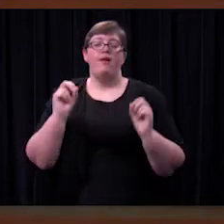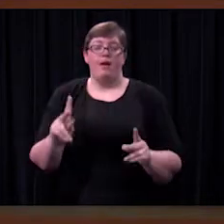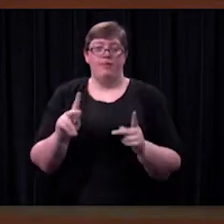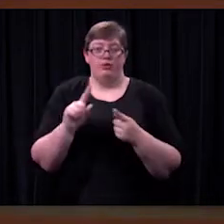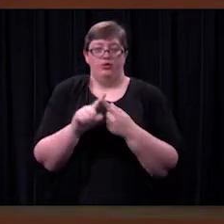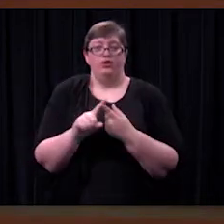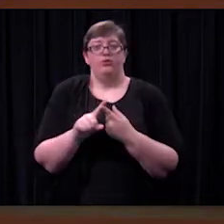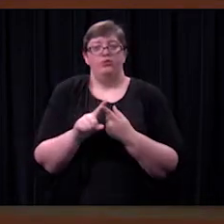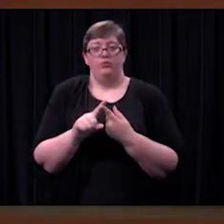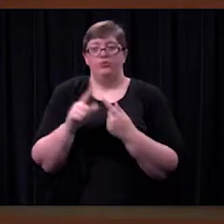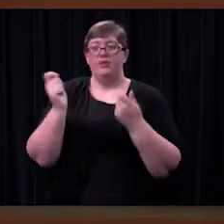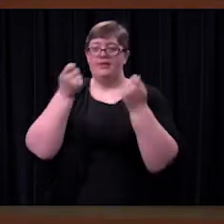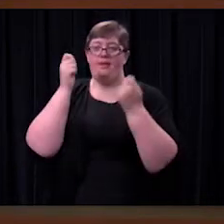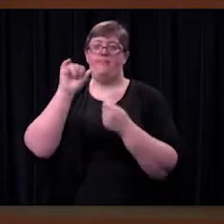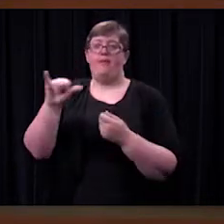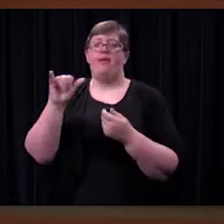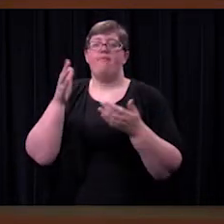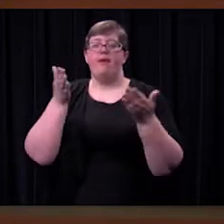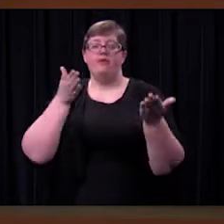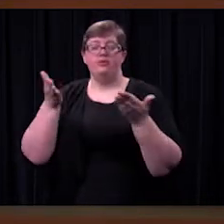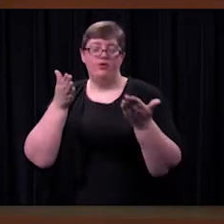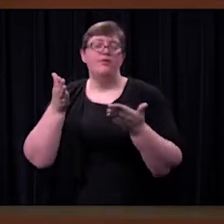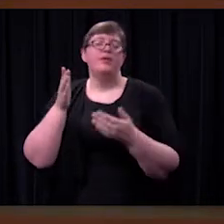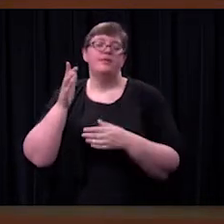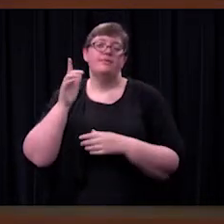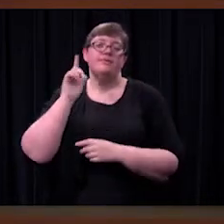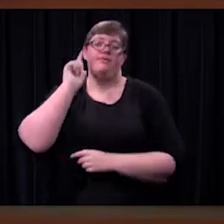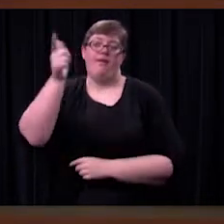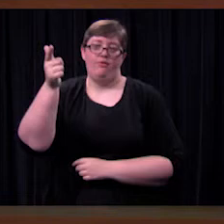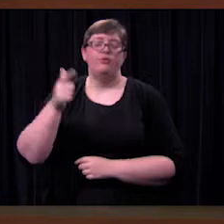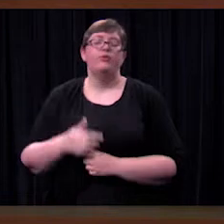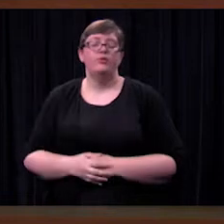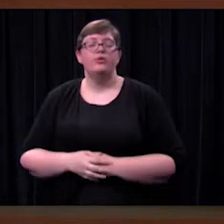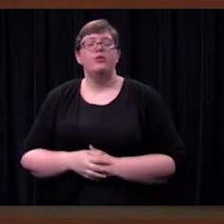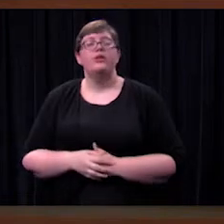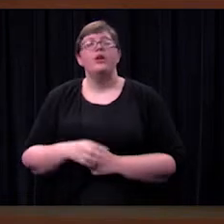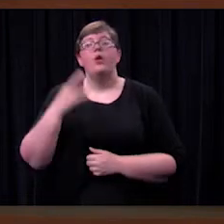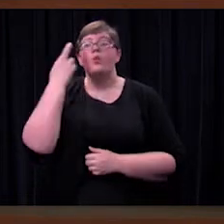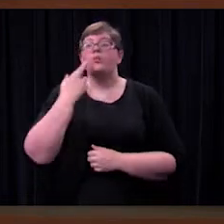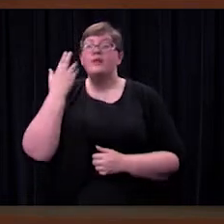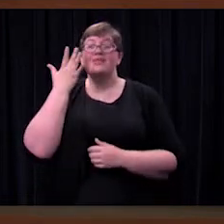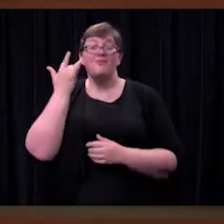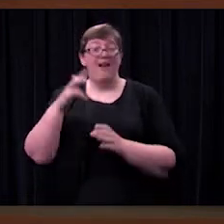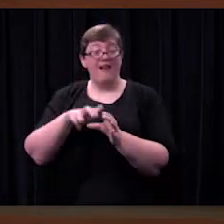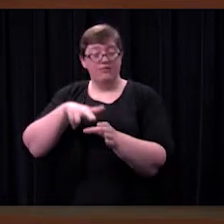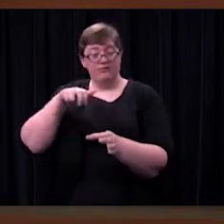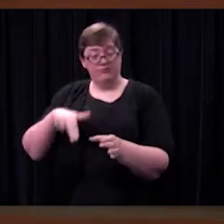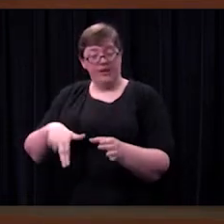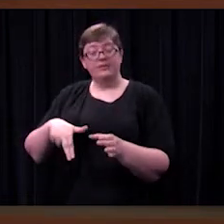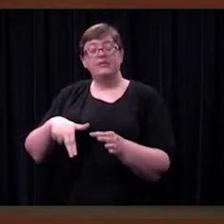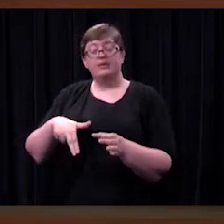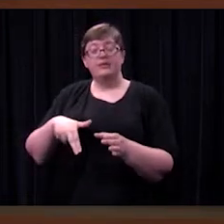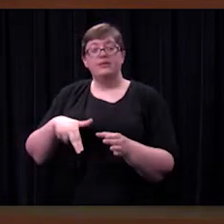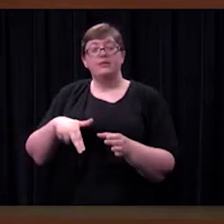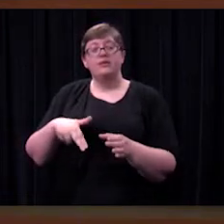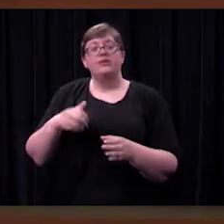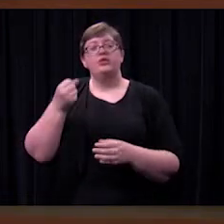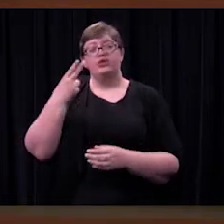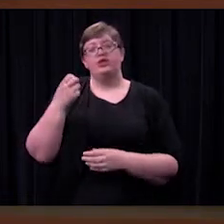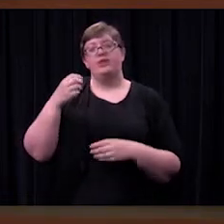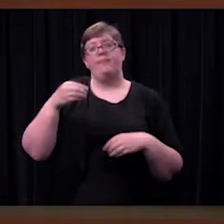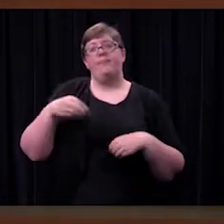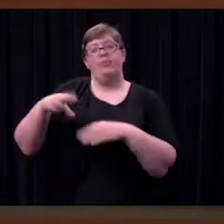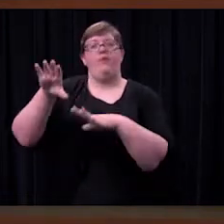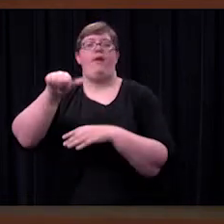to celebrate that service at a later date, and that the reason for her resignation is that she has moved out of the